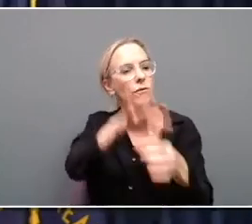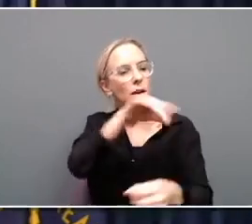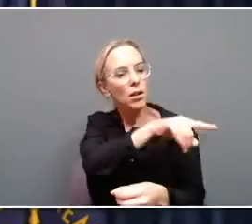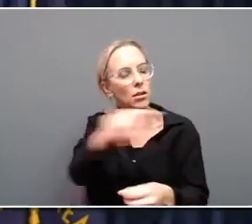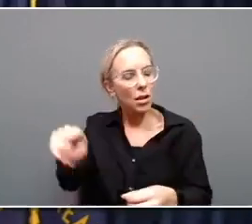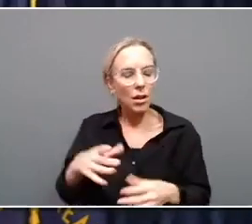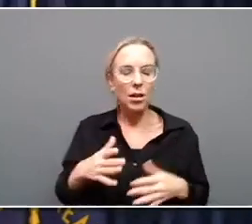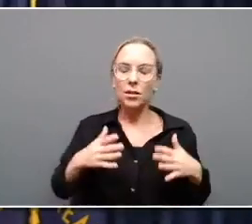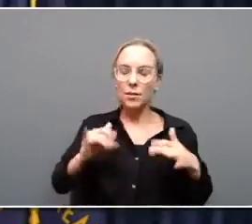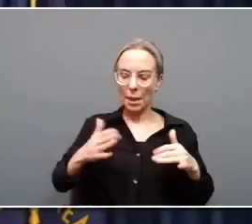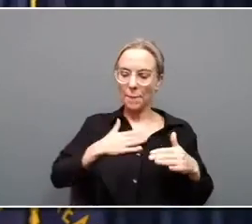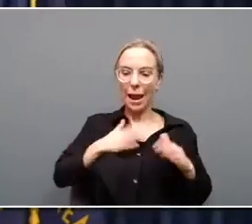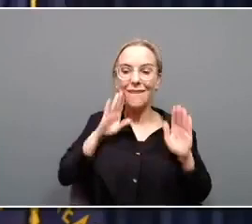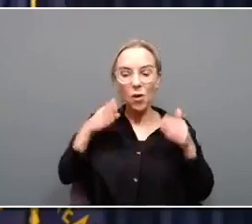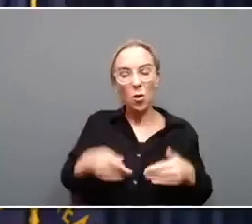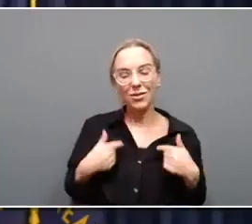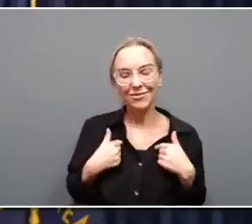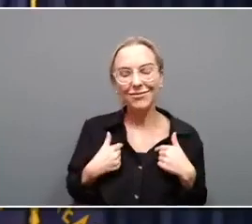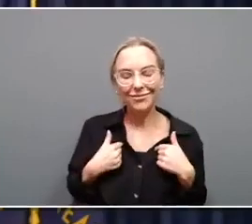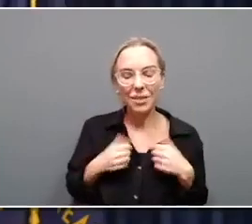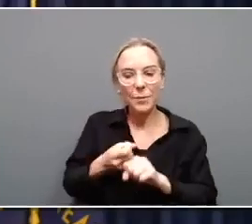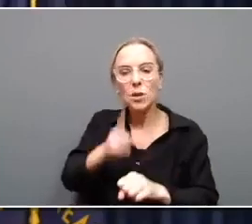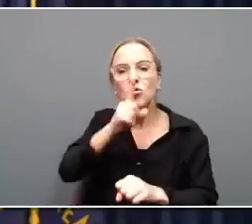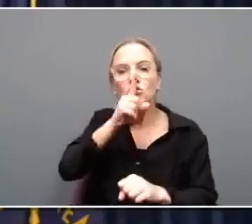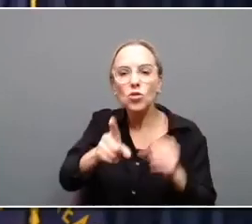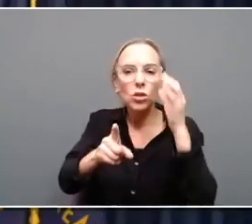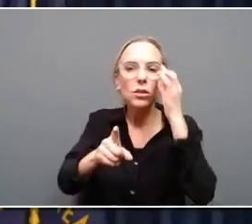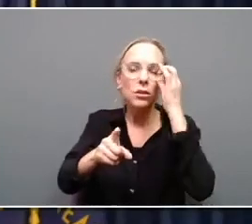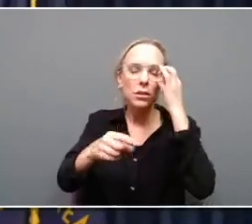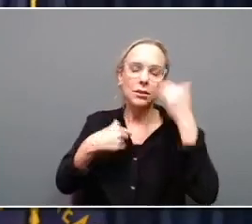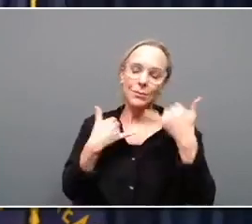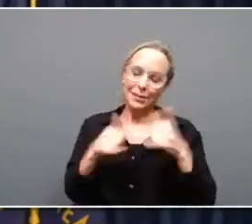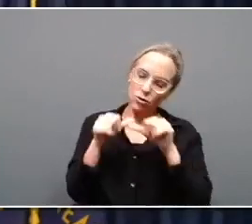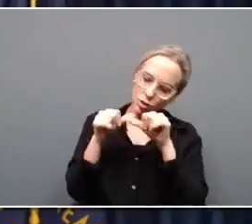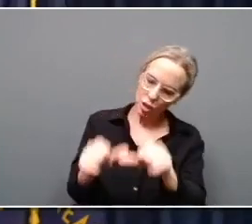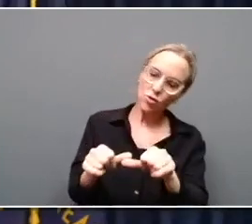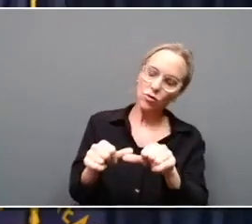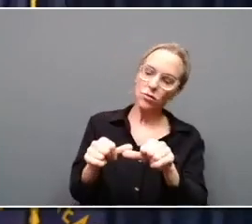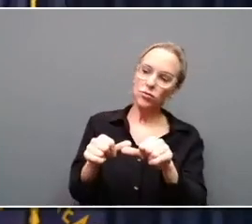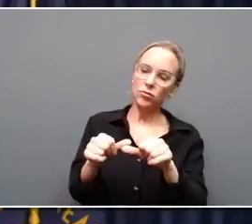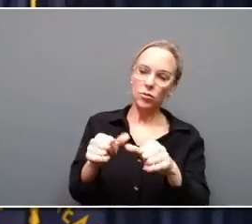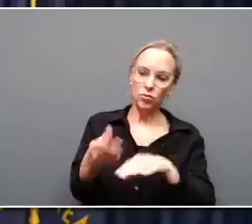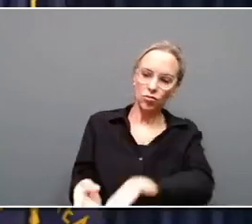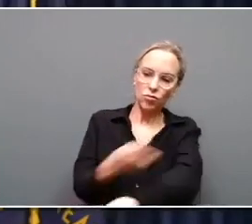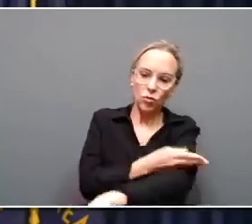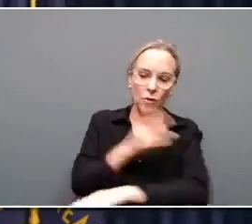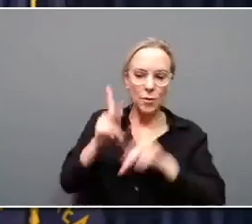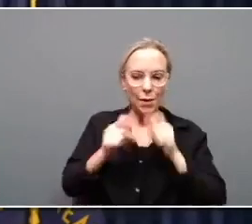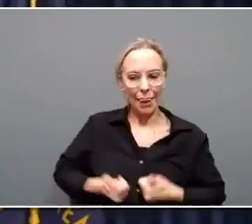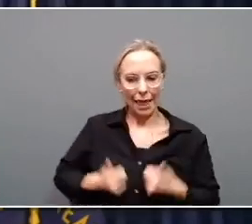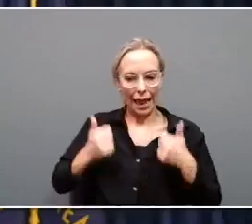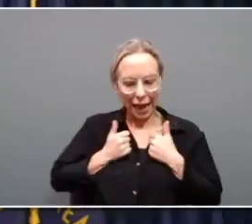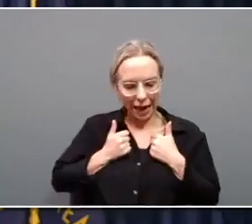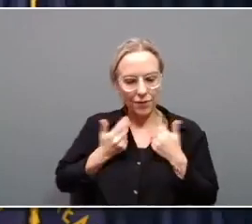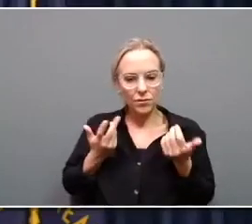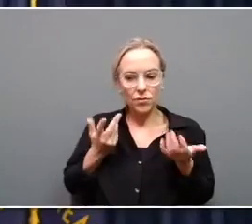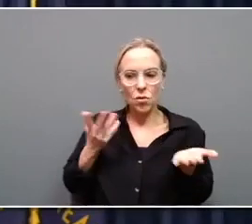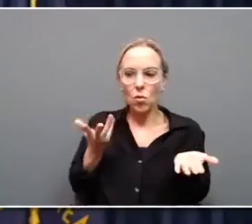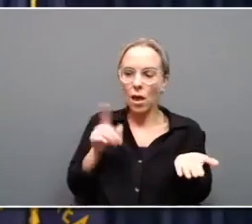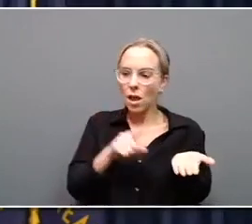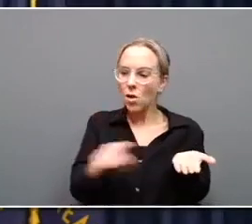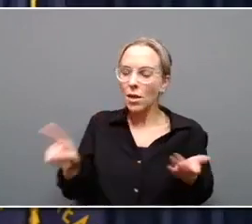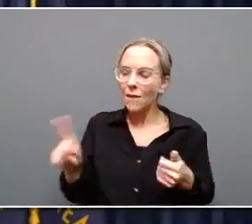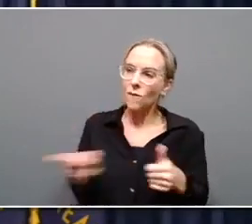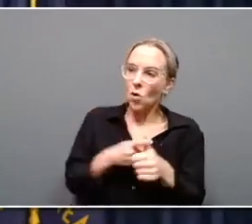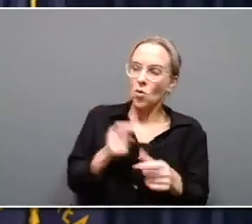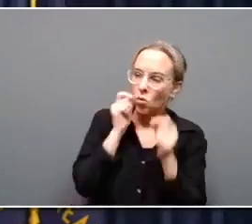my focus, to make sure that I am continuing to try to improve people's lives and the things they think about when they first wake up and